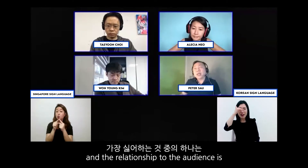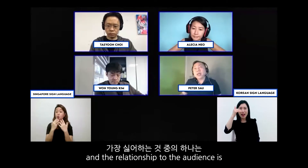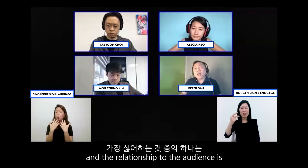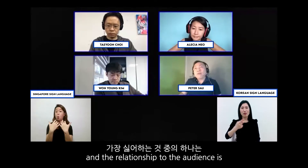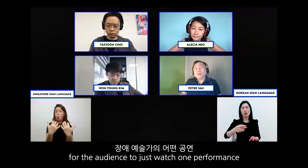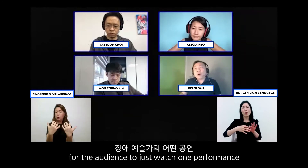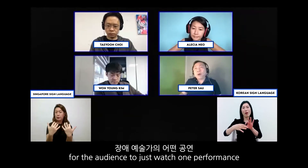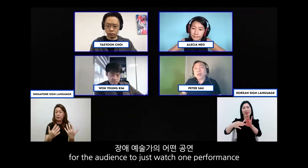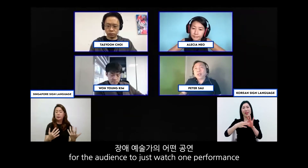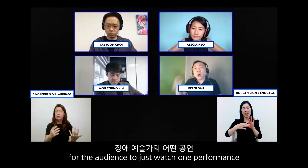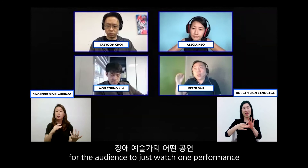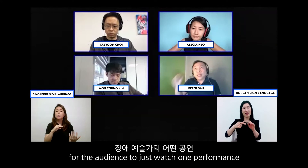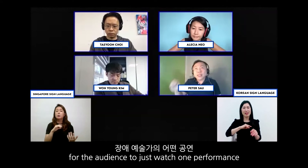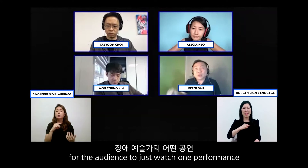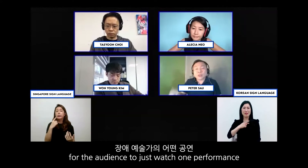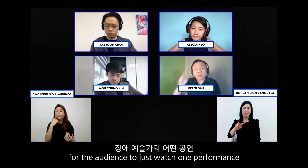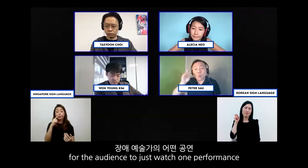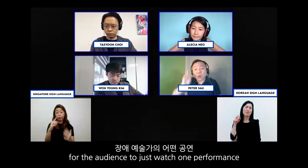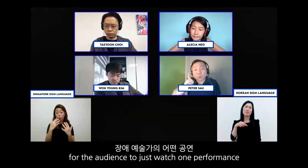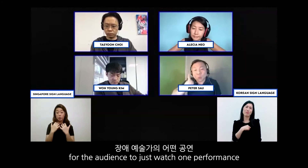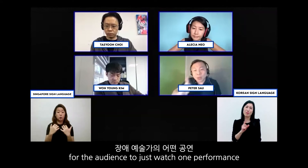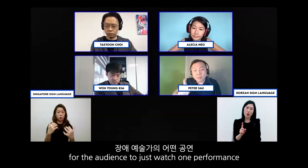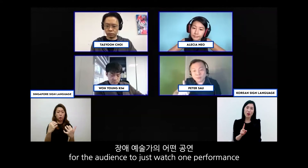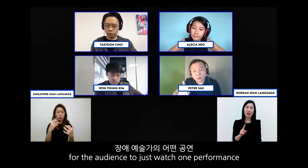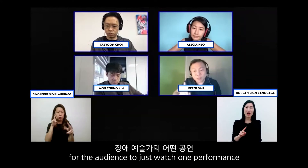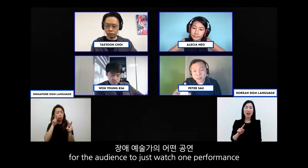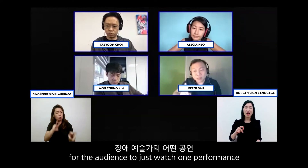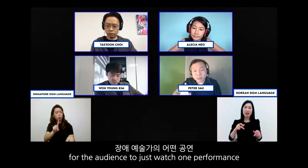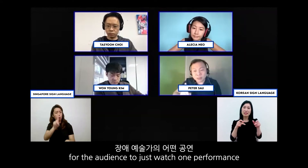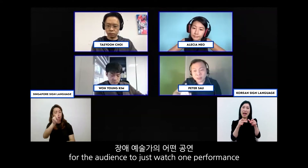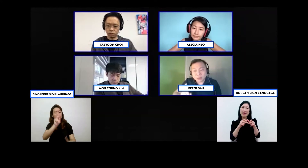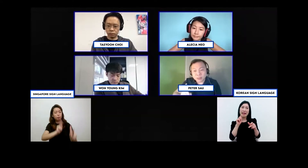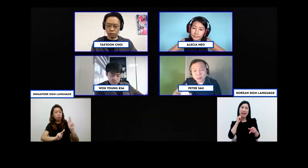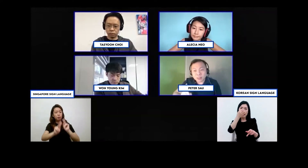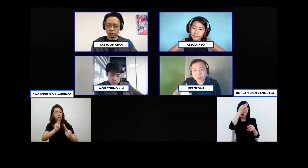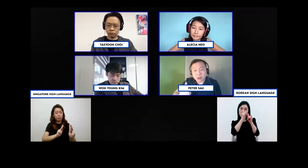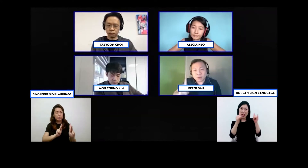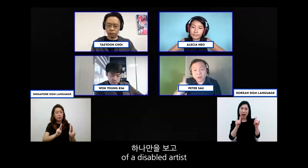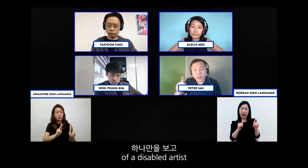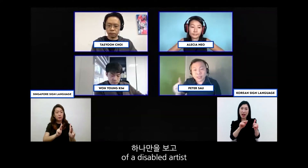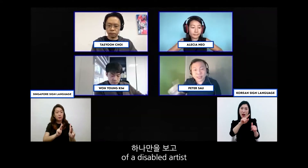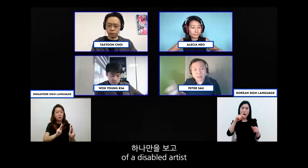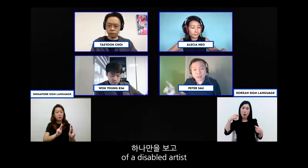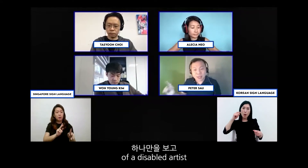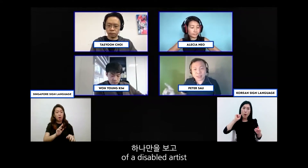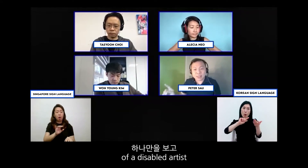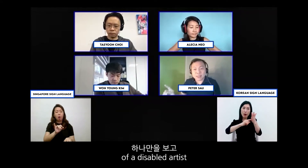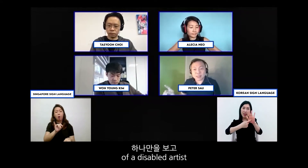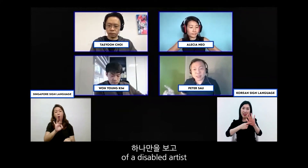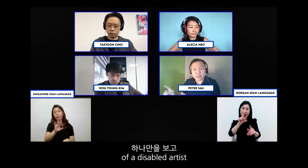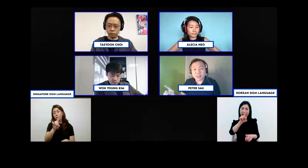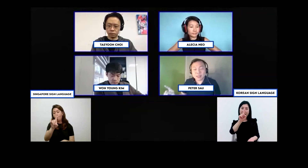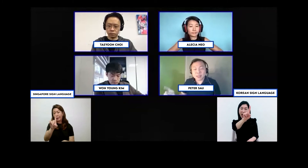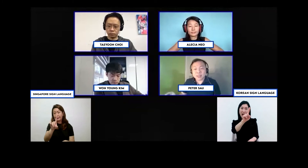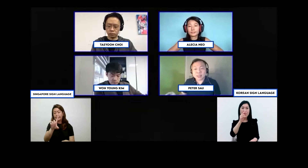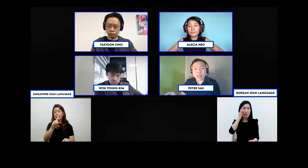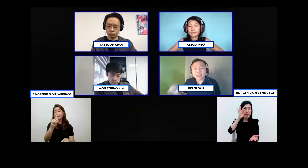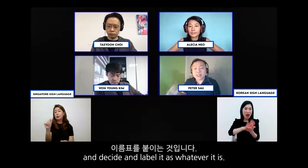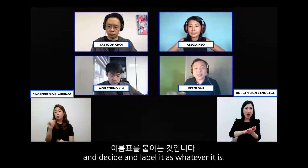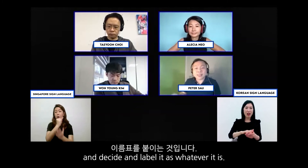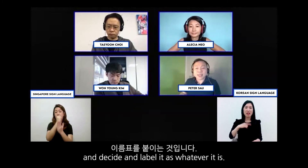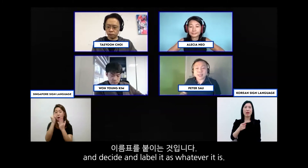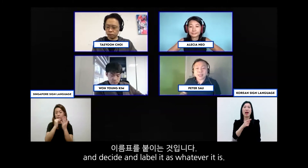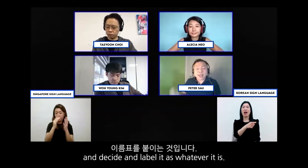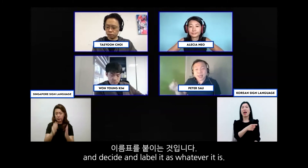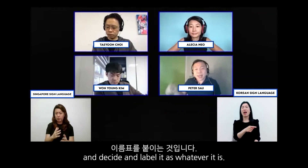is for the audience to just watch one performance of a disabled artist